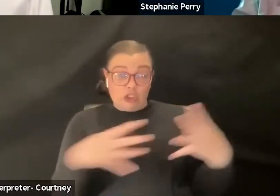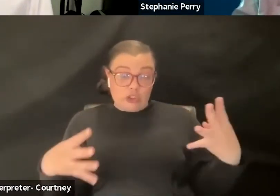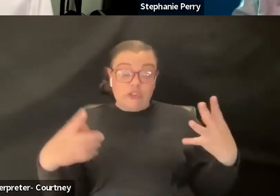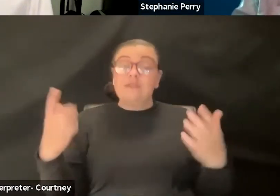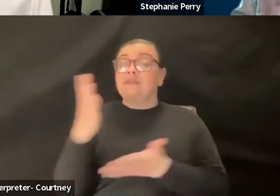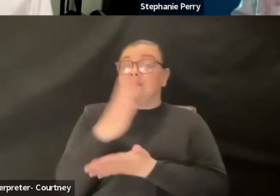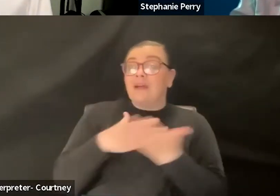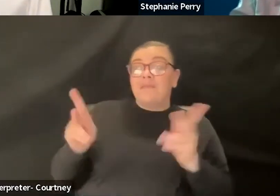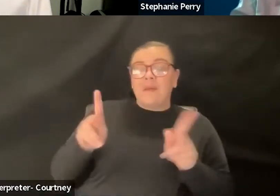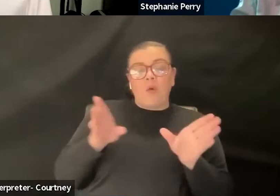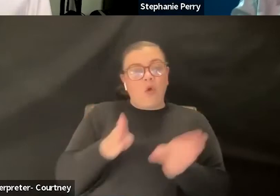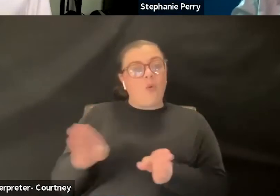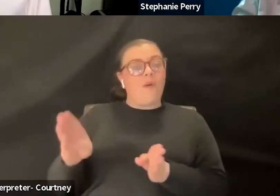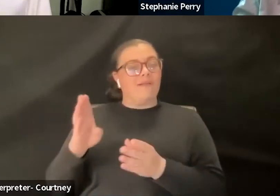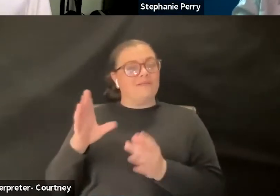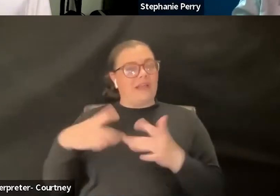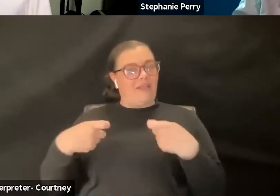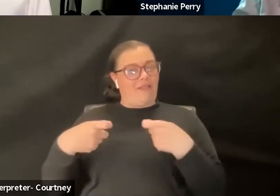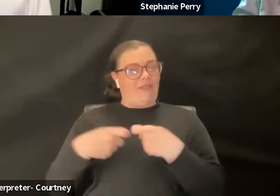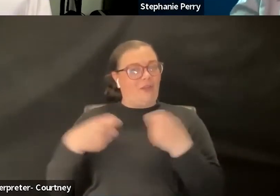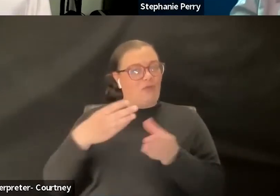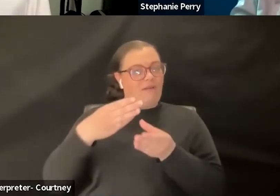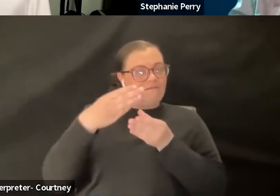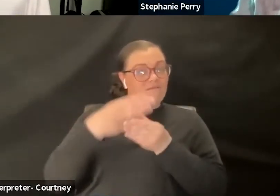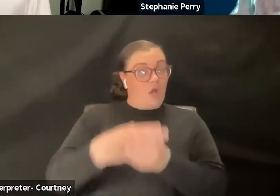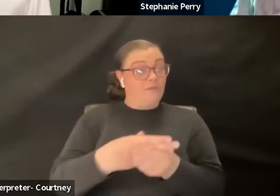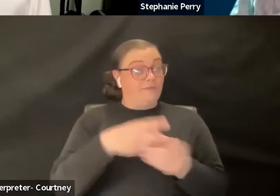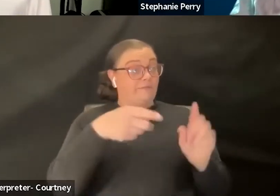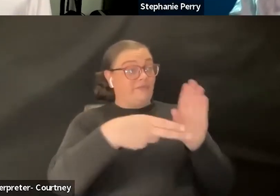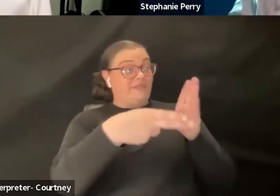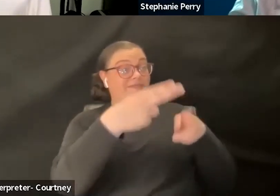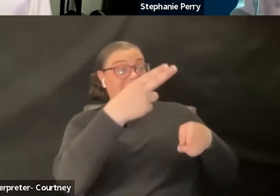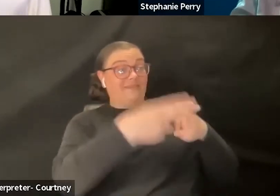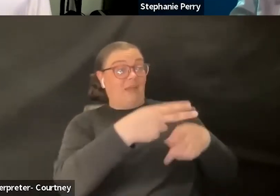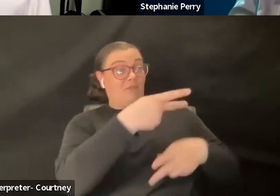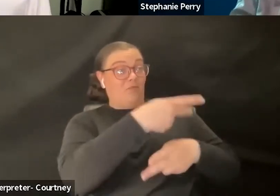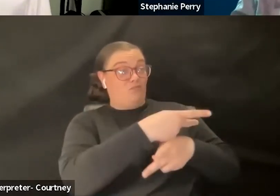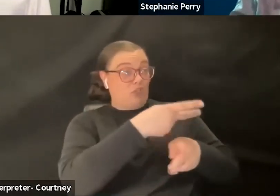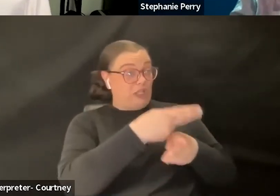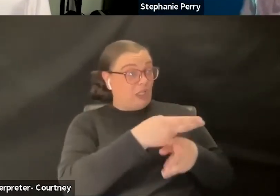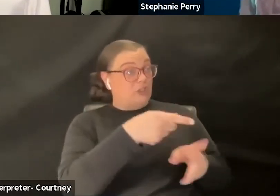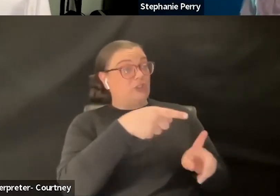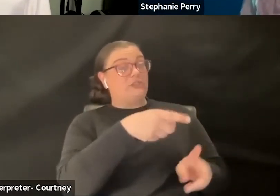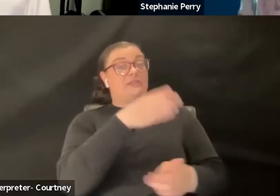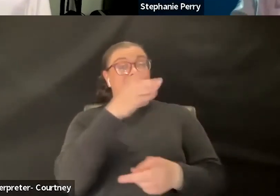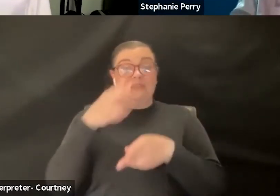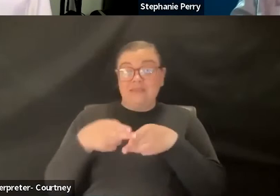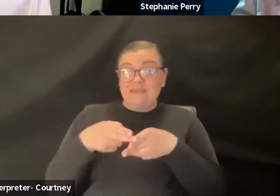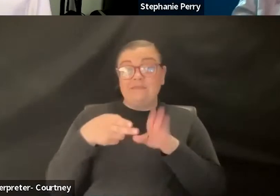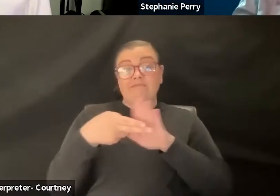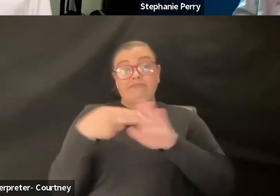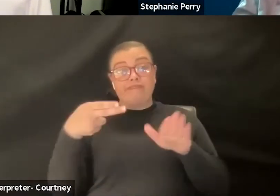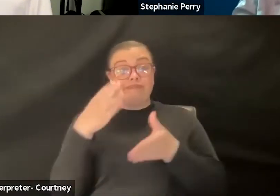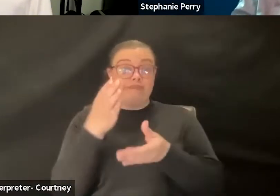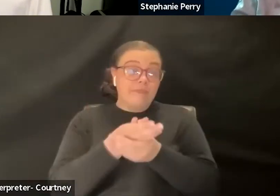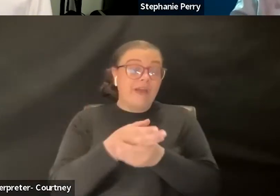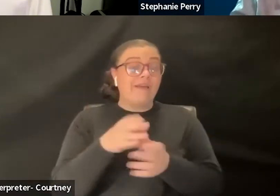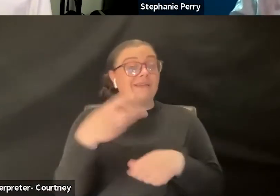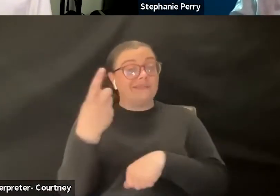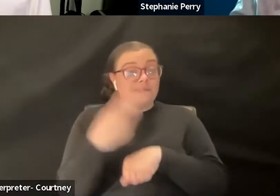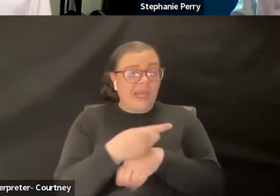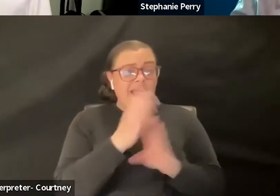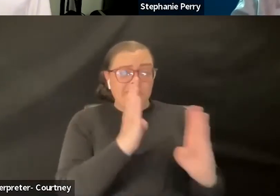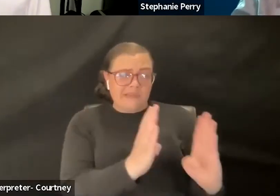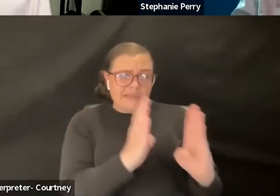they're organized by production, by date, and all of those things are helpful and will certainly serve you well if